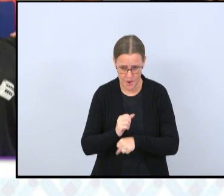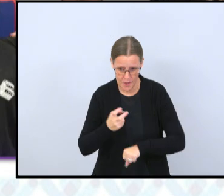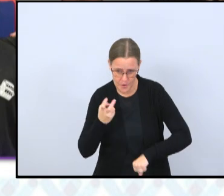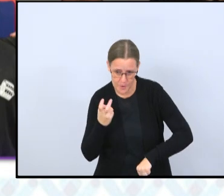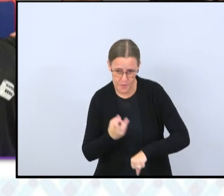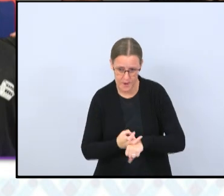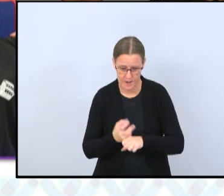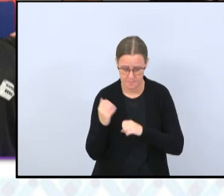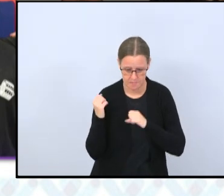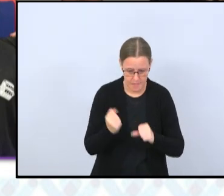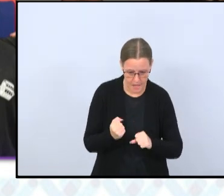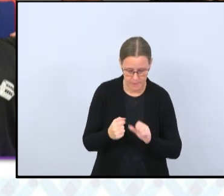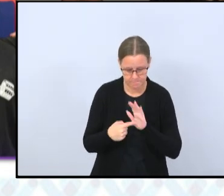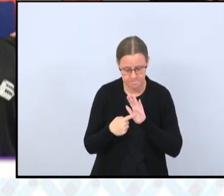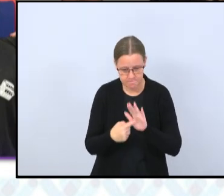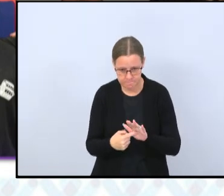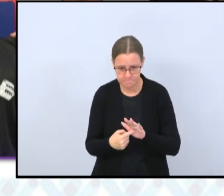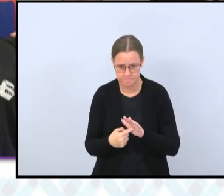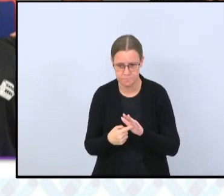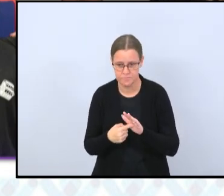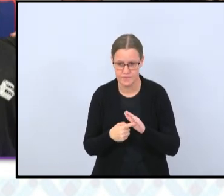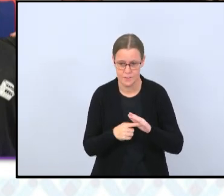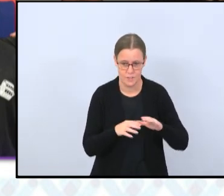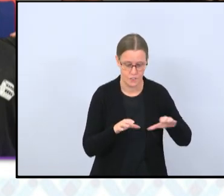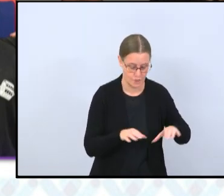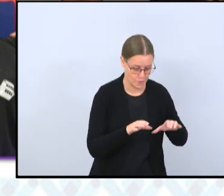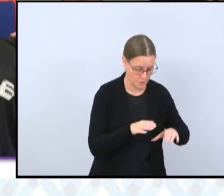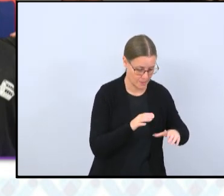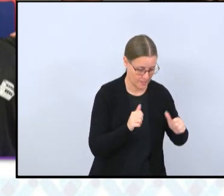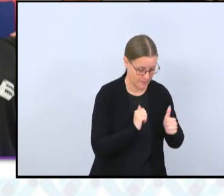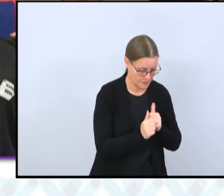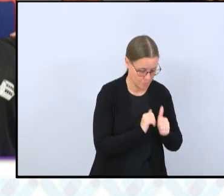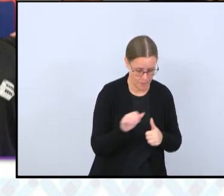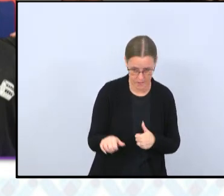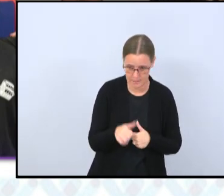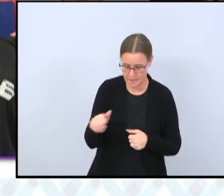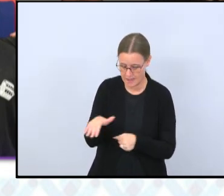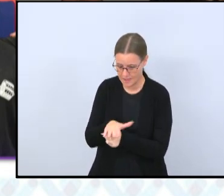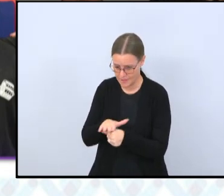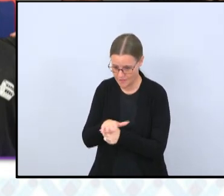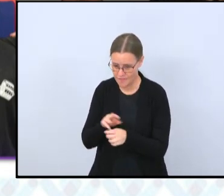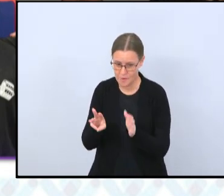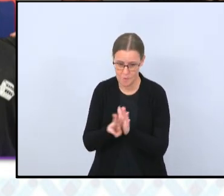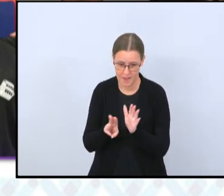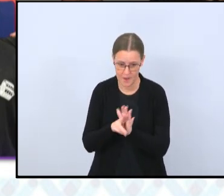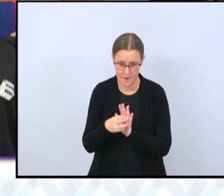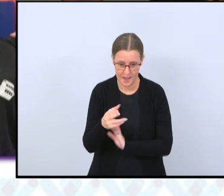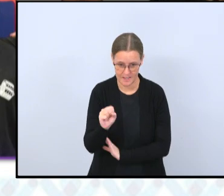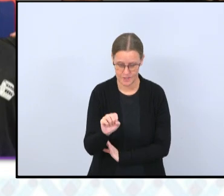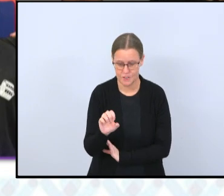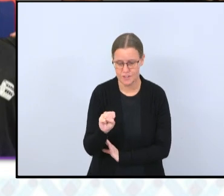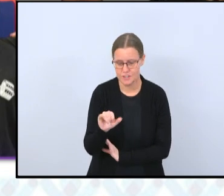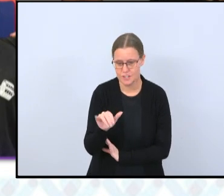they've shown, both on and off the platform. From Waco High School, Shania Smith.